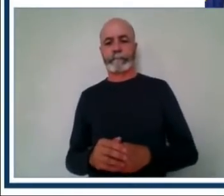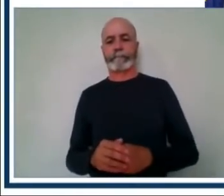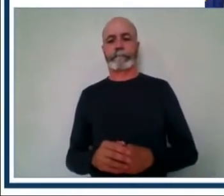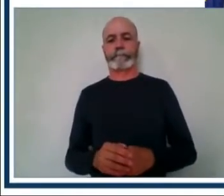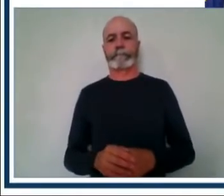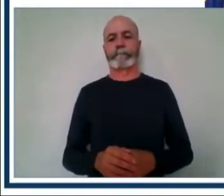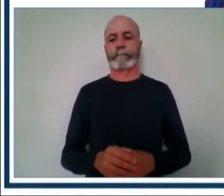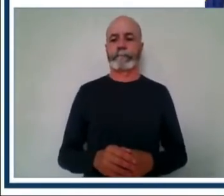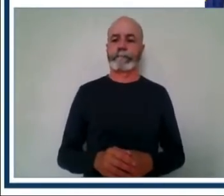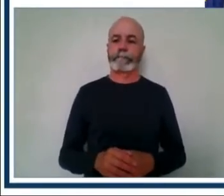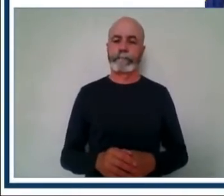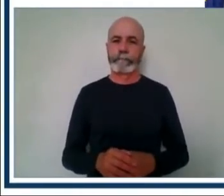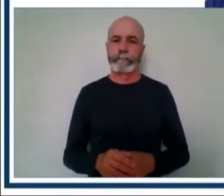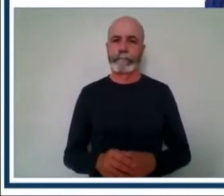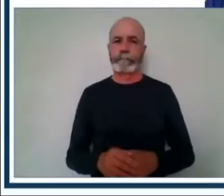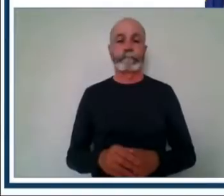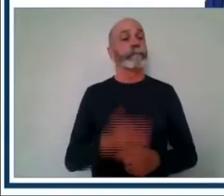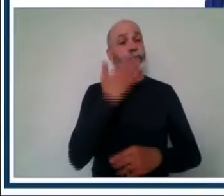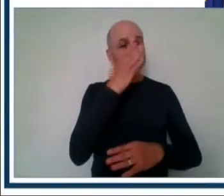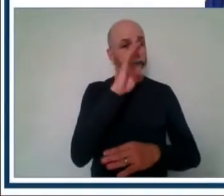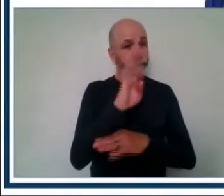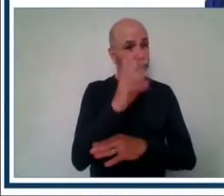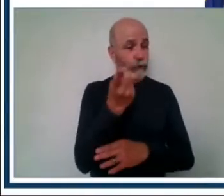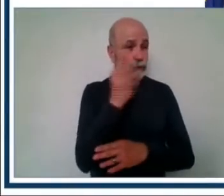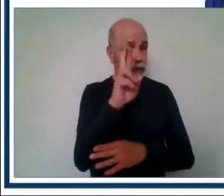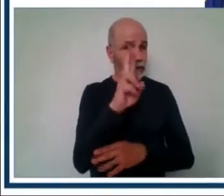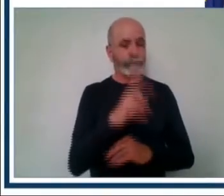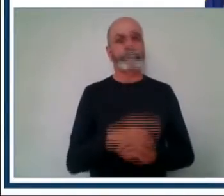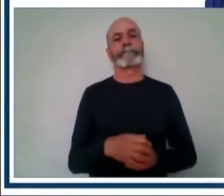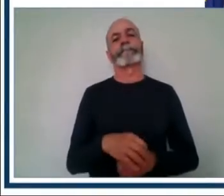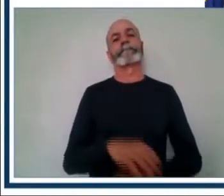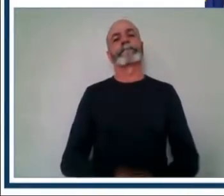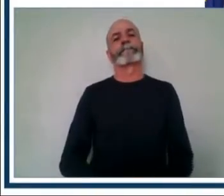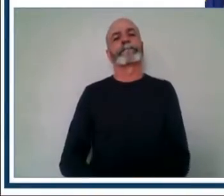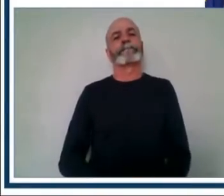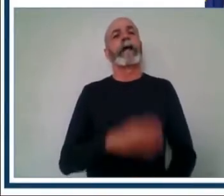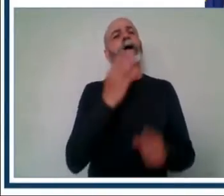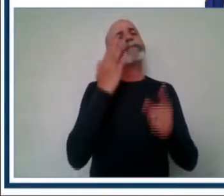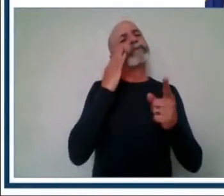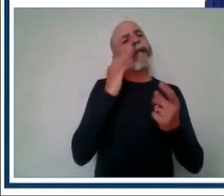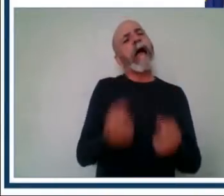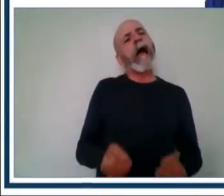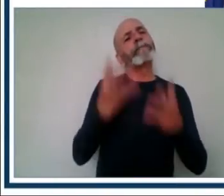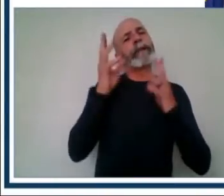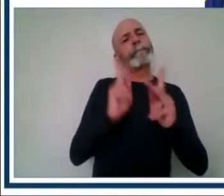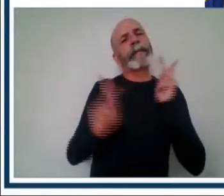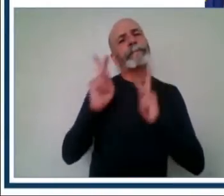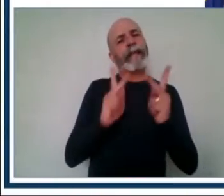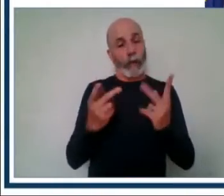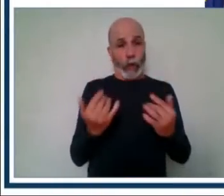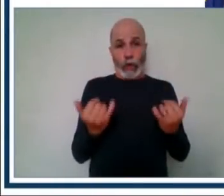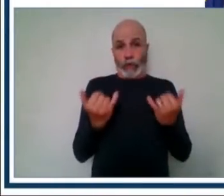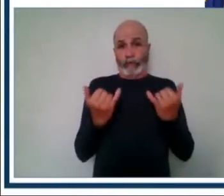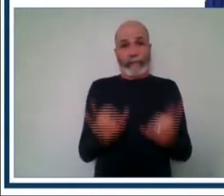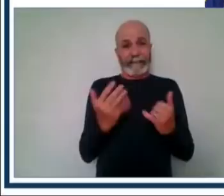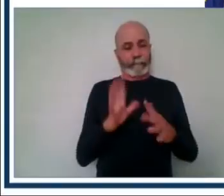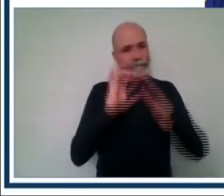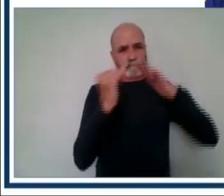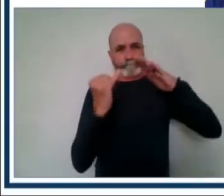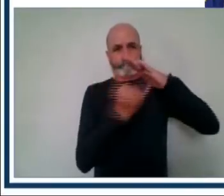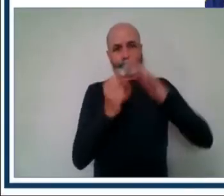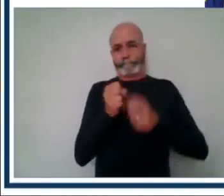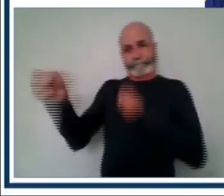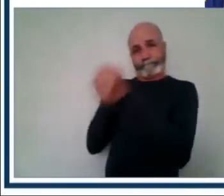Good afternoon. Dr. Strang, do we know how many people are currently isolating as a result of having tested positive